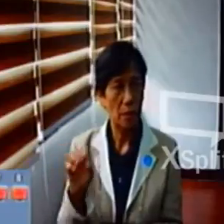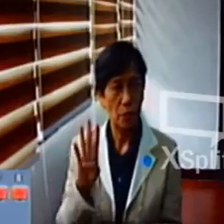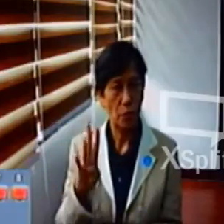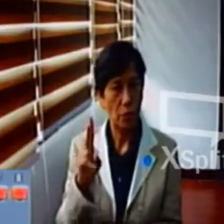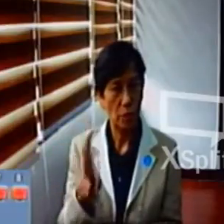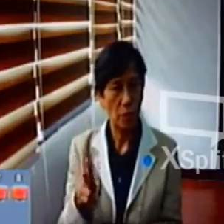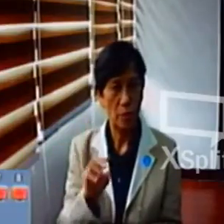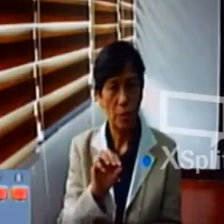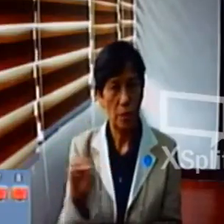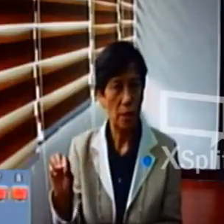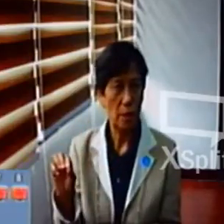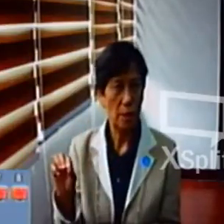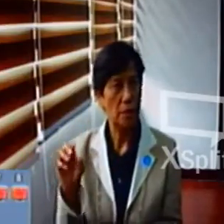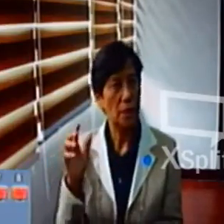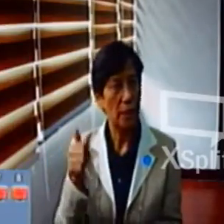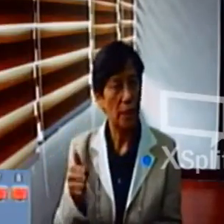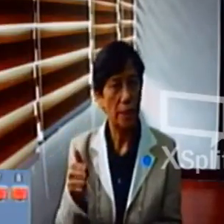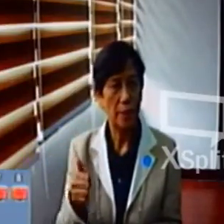EEEE-42-A.